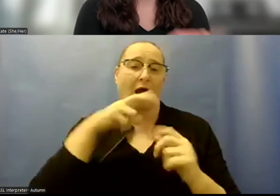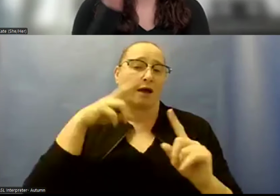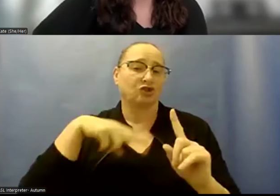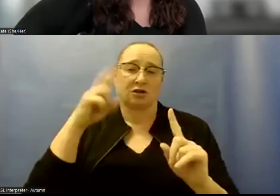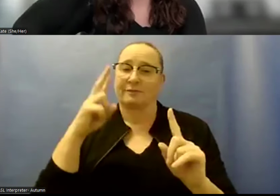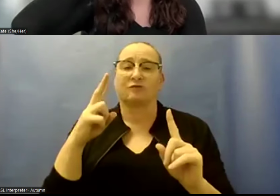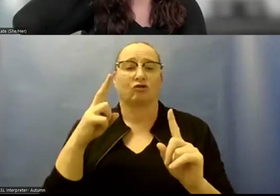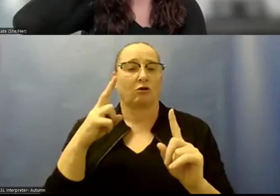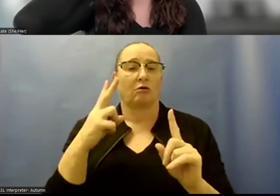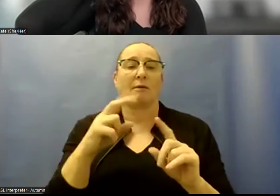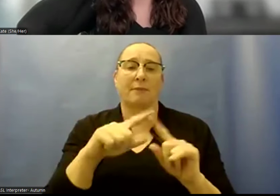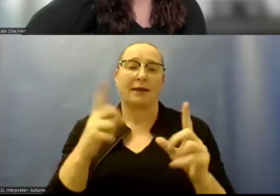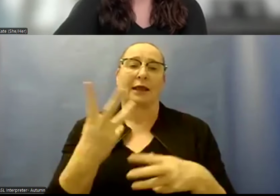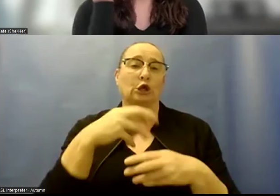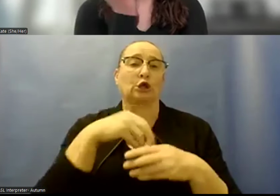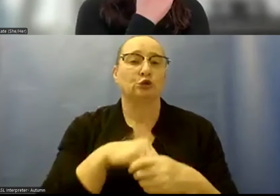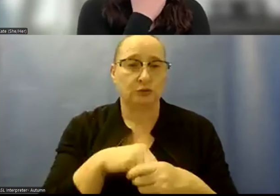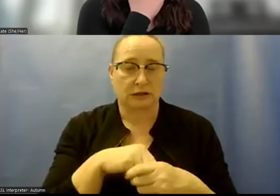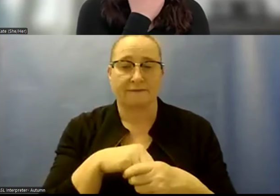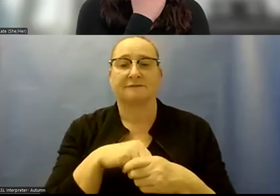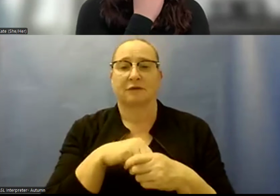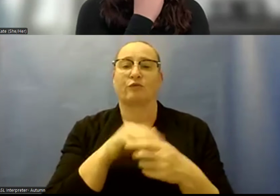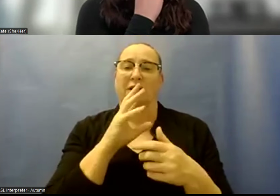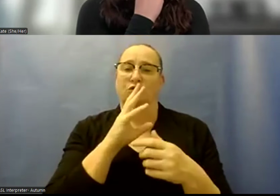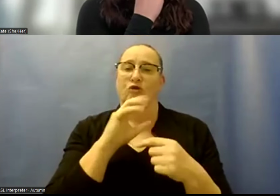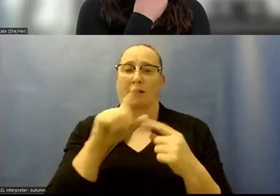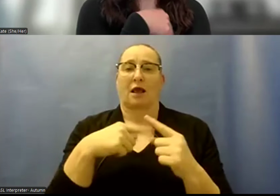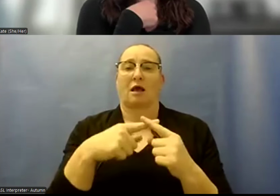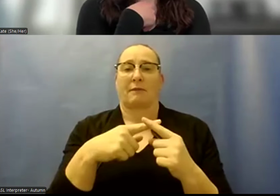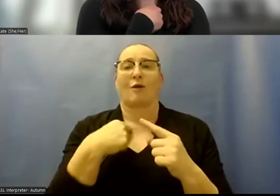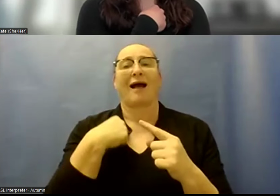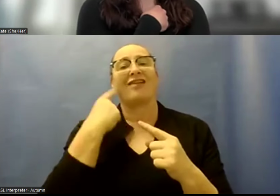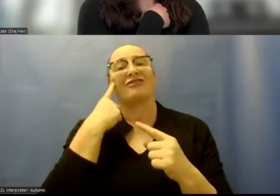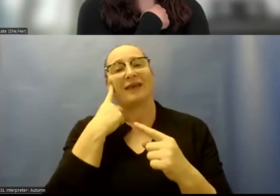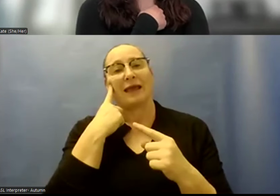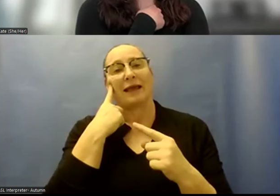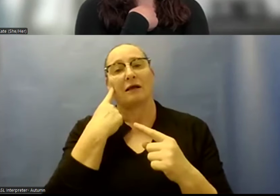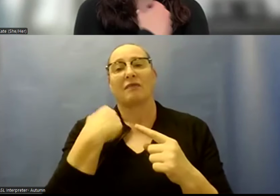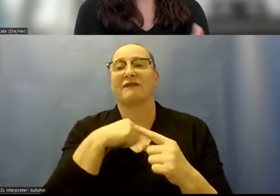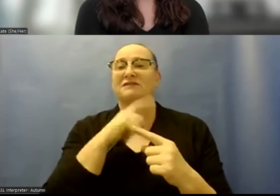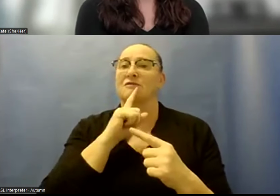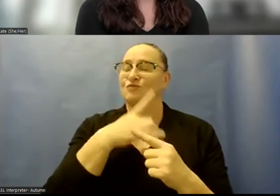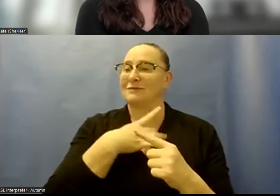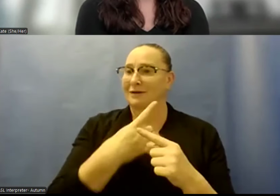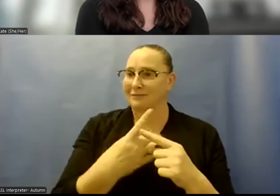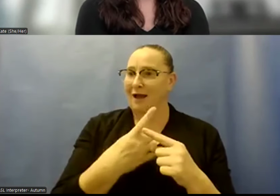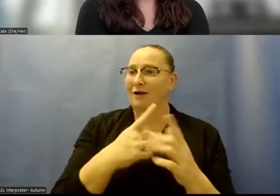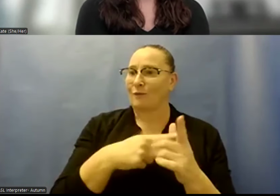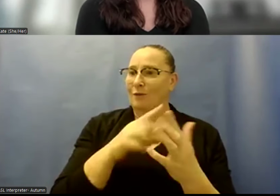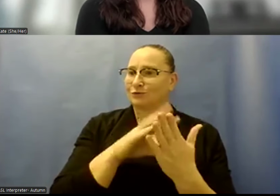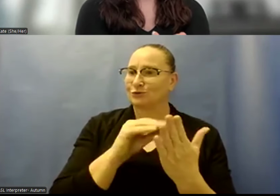and inclusive, as we kind of been talking about. And I think things that I really liked when I was learning about boundaries is